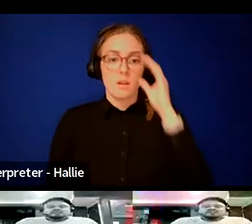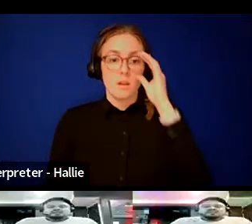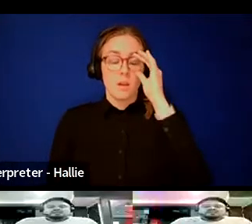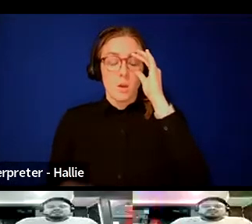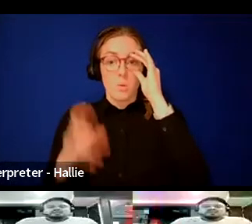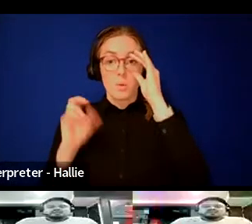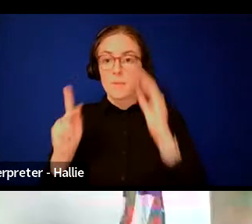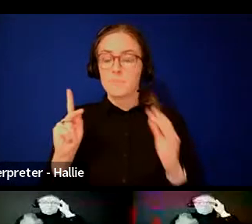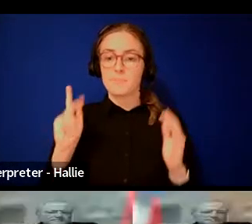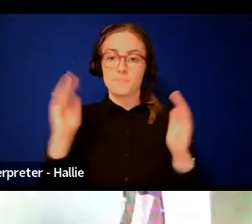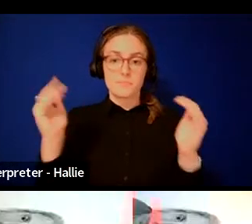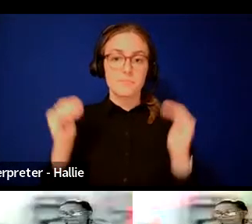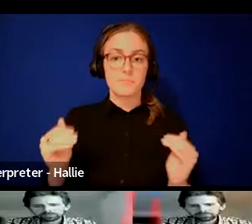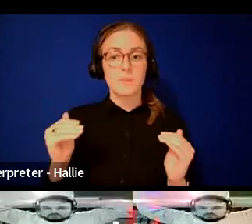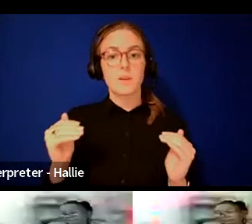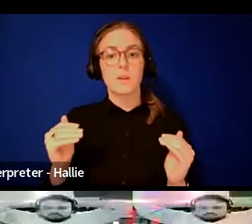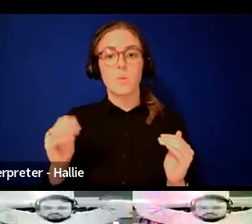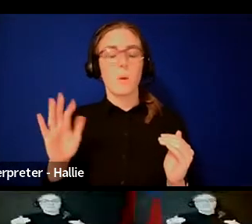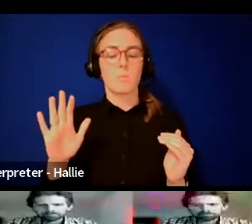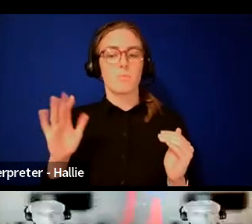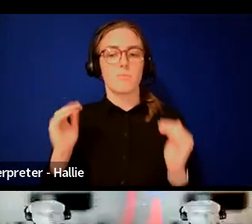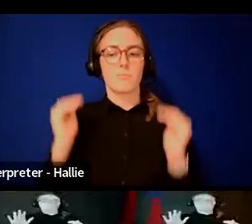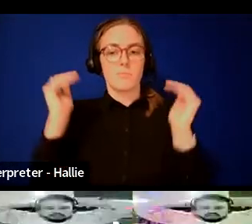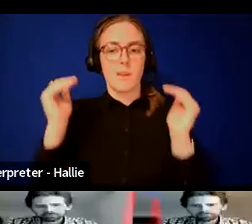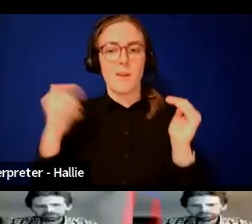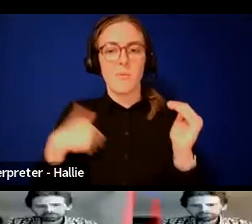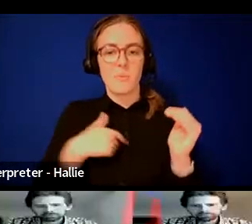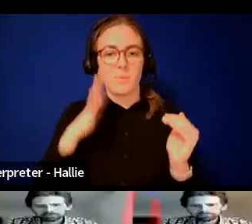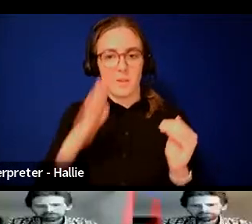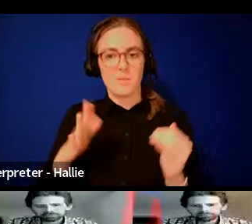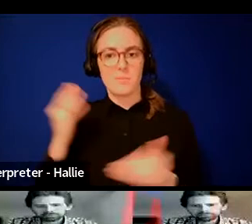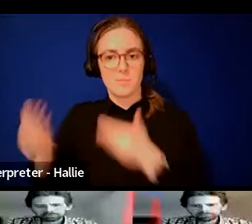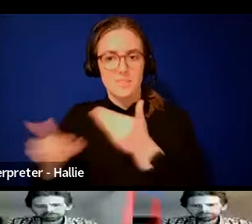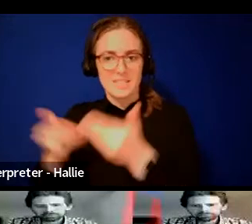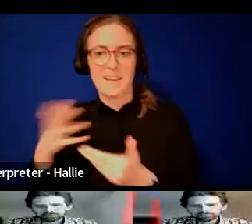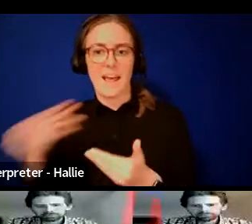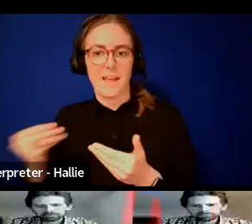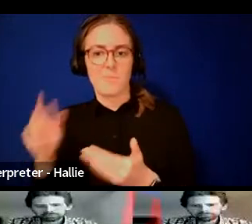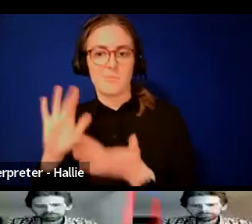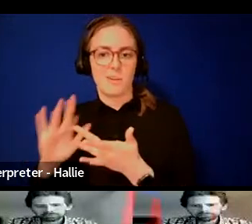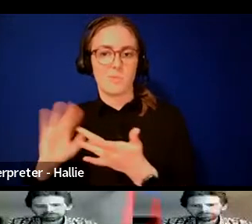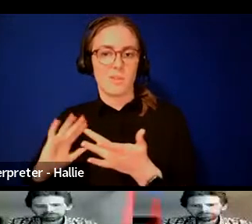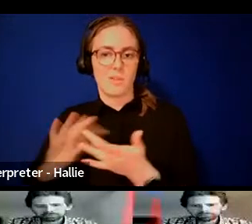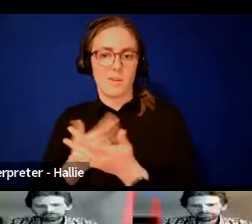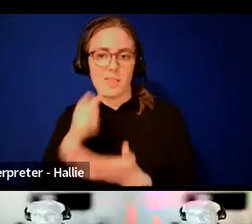proceed and we'll be in touch with our letter of support. Thank you, fellas. Thank you very much.